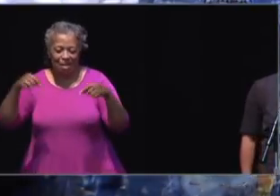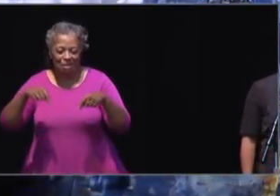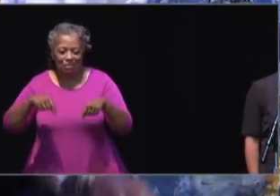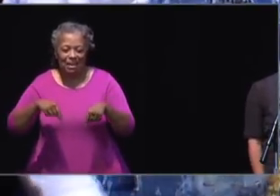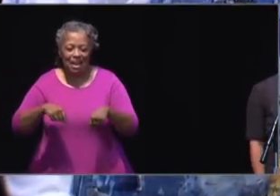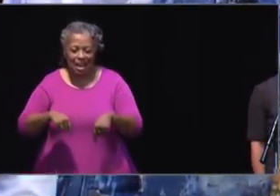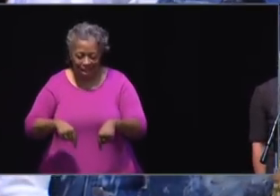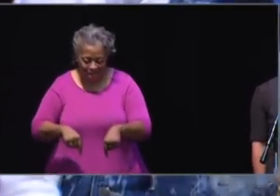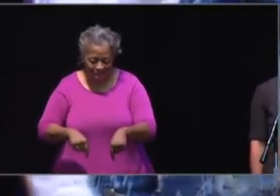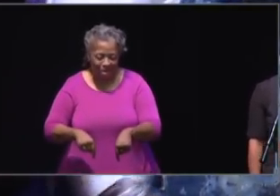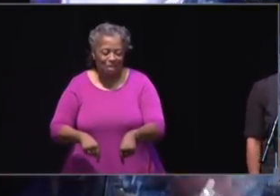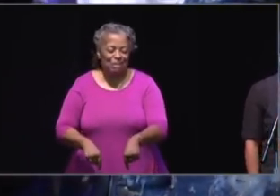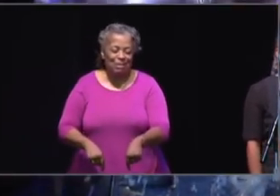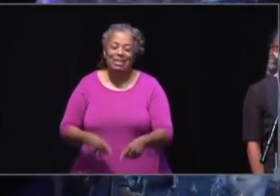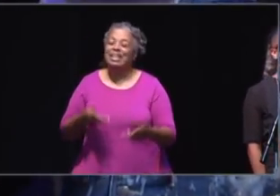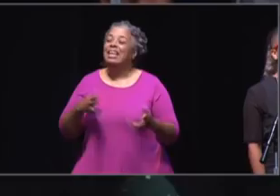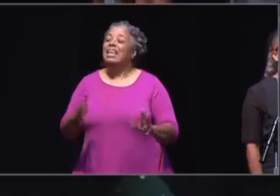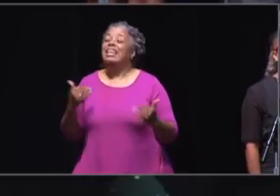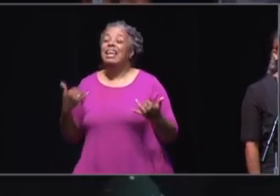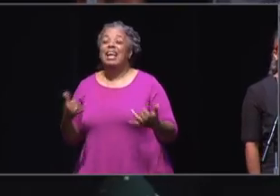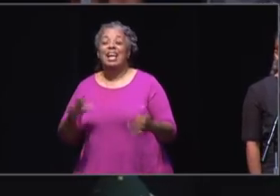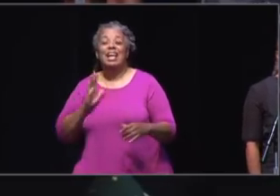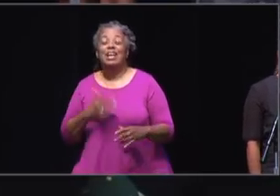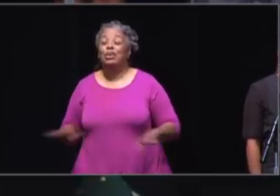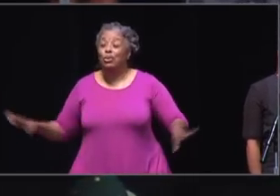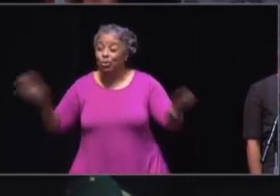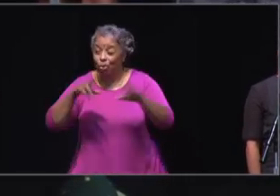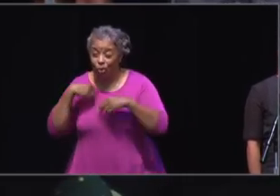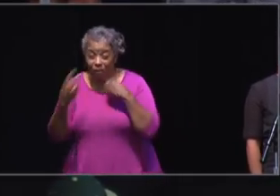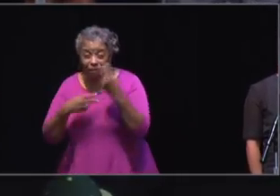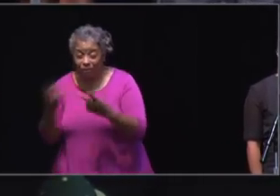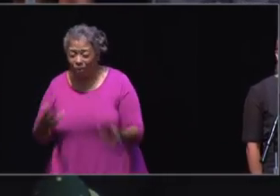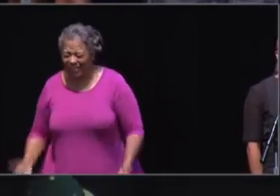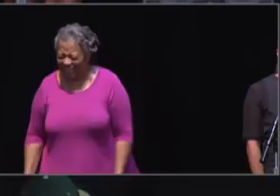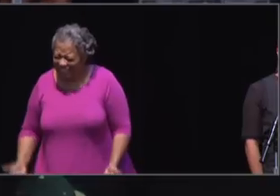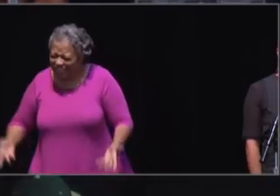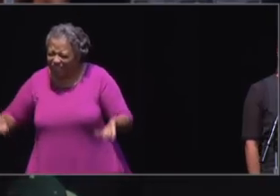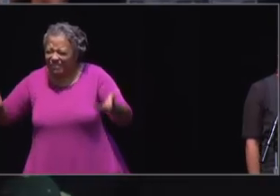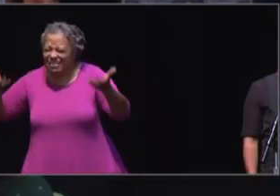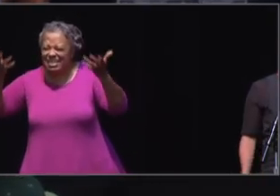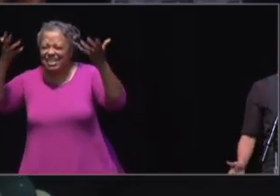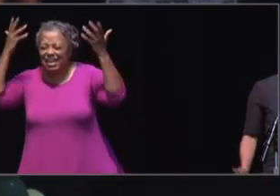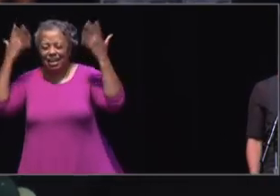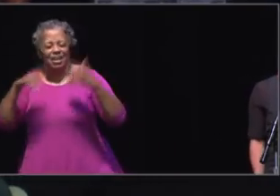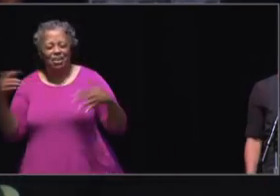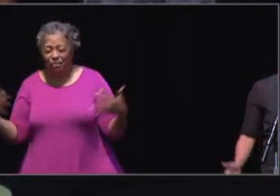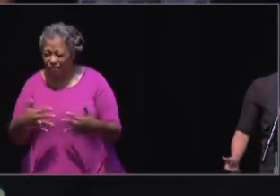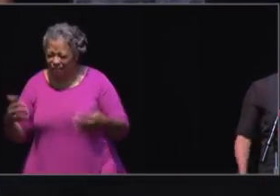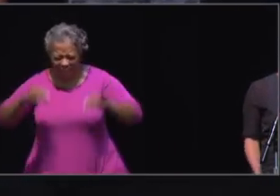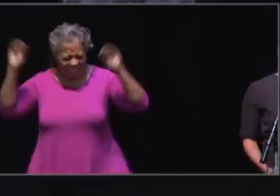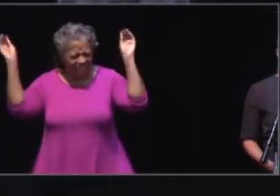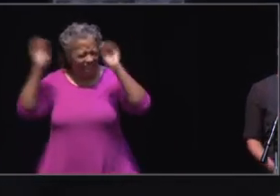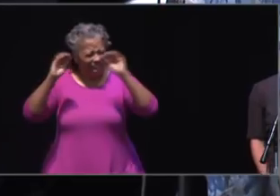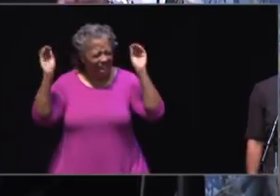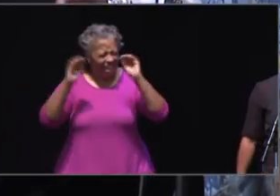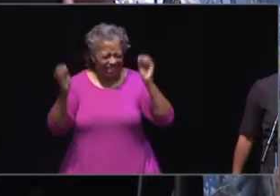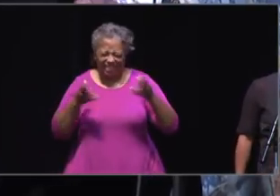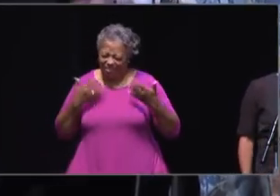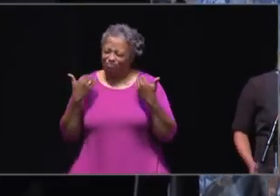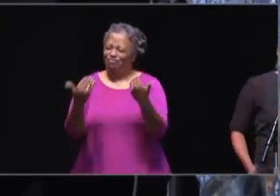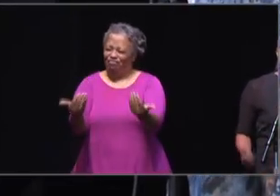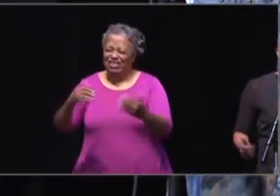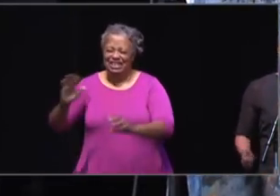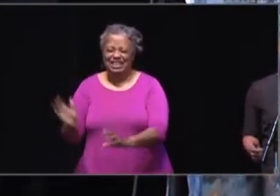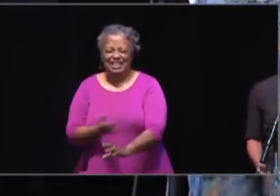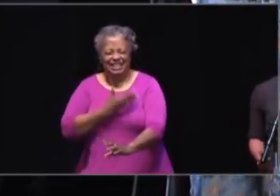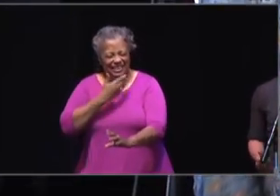women, come down. Now let us lift up your voice. Don't be afraid. Now let us